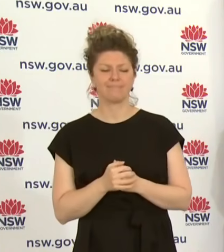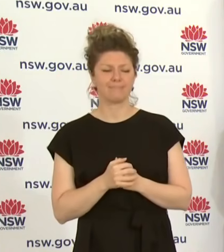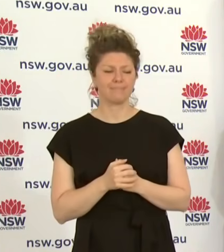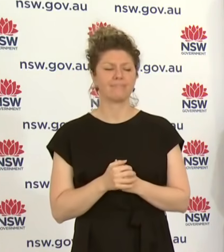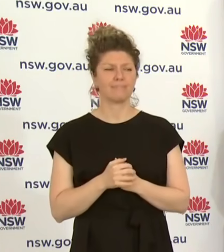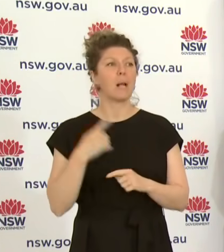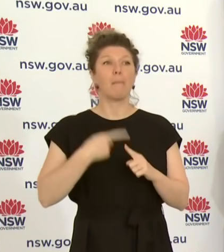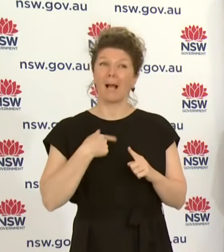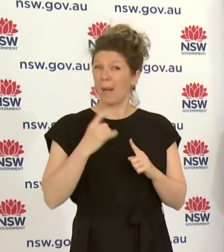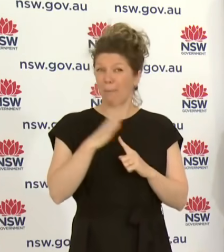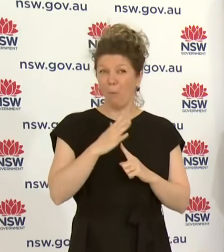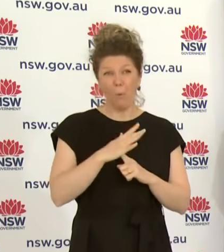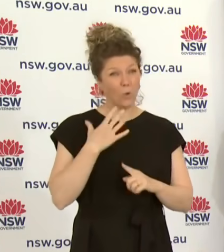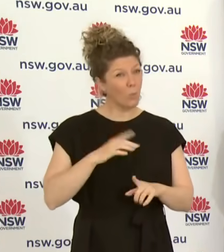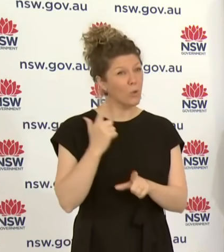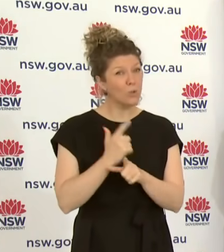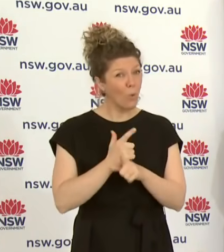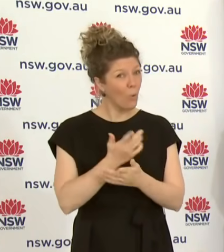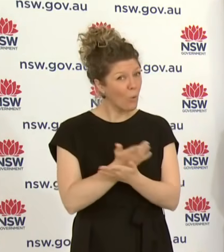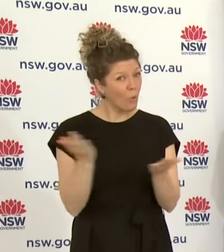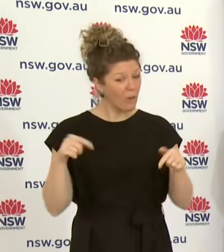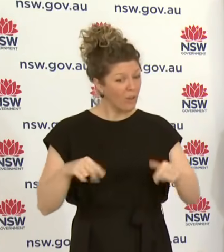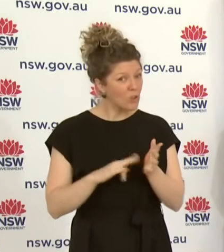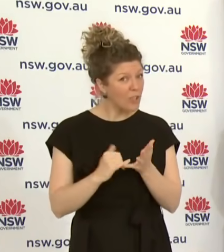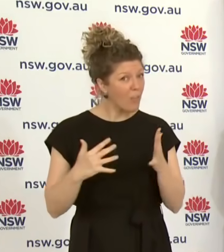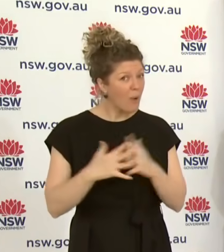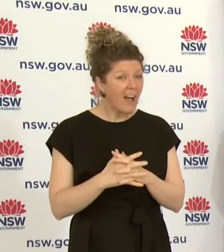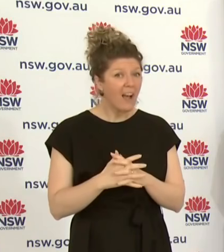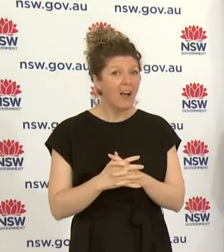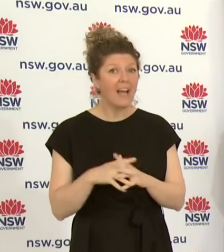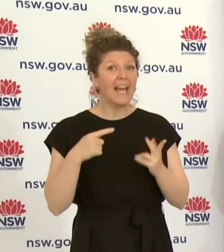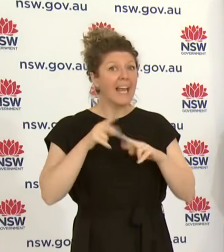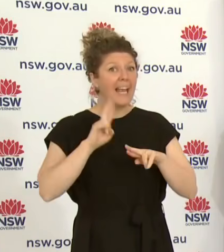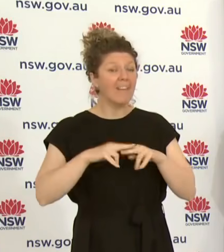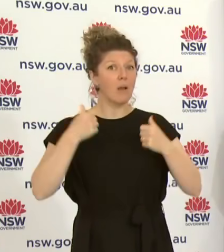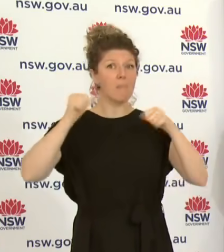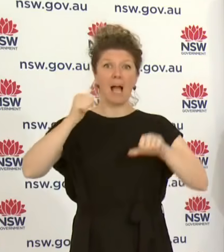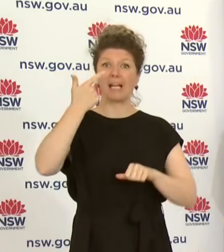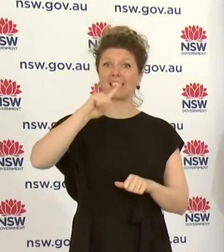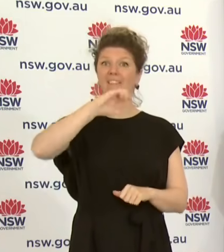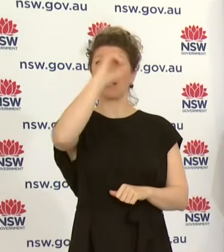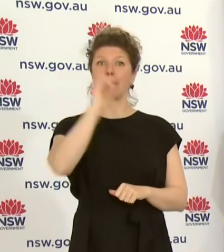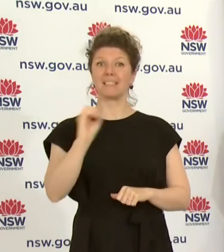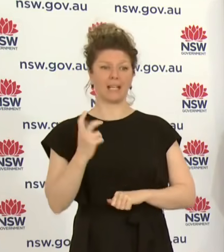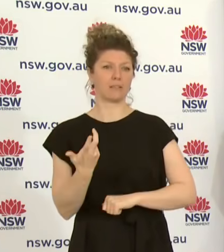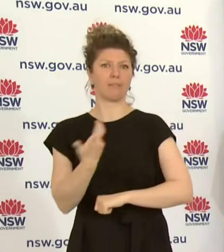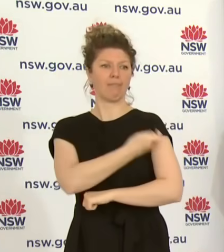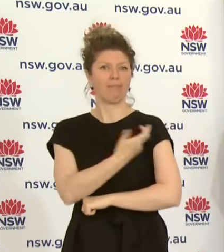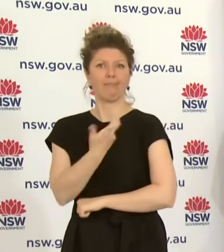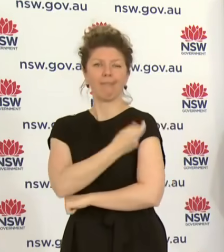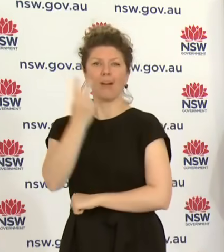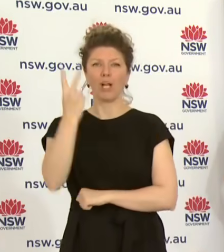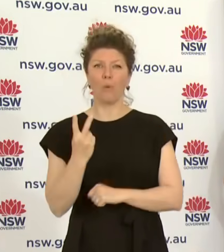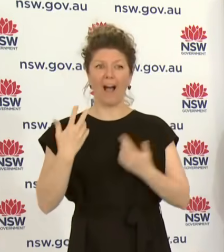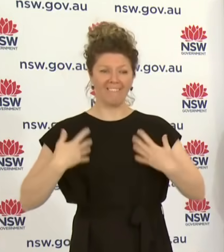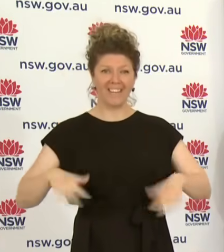I also want to make this very important point, that obviously once we get to 70% double dose vaccination, we've outlined the freedoms that exist